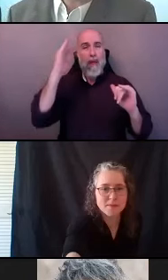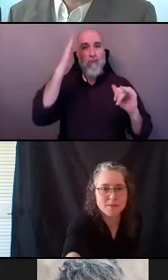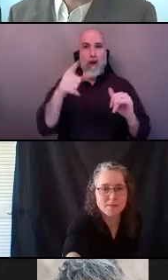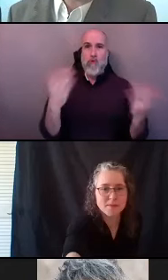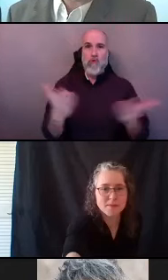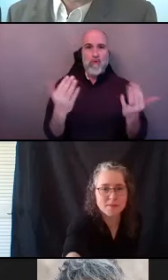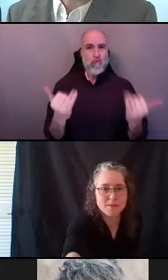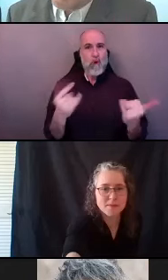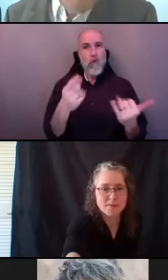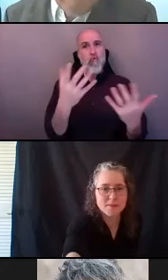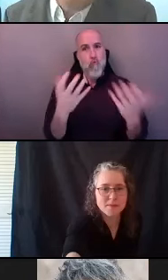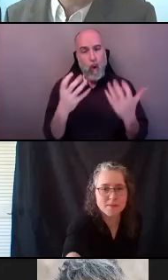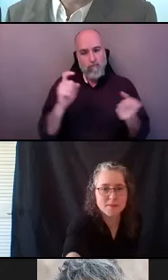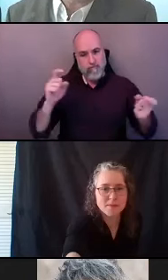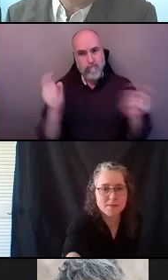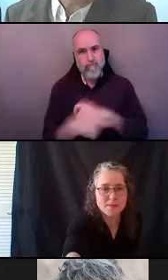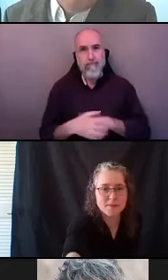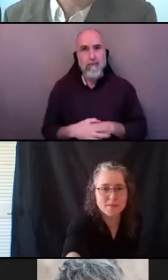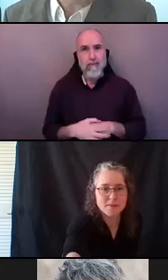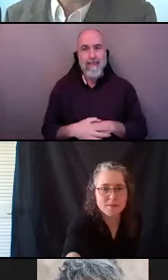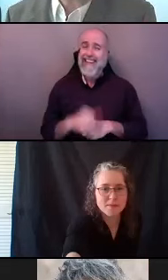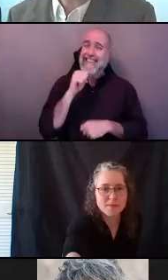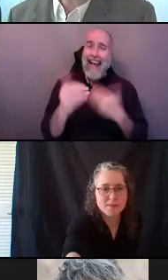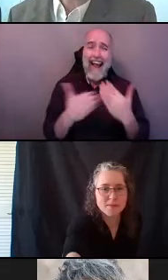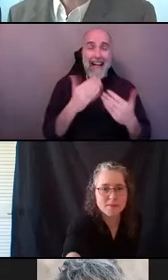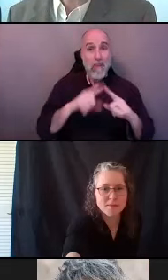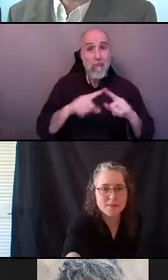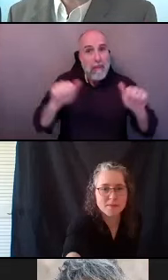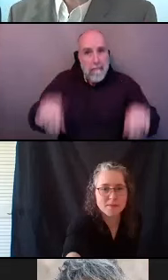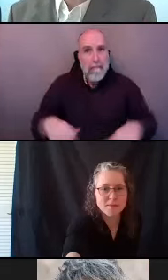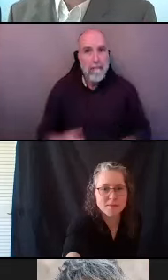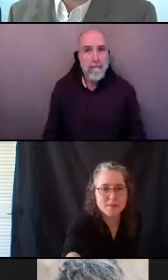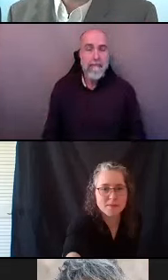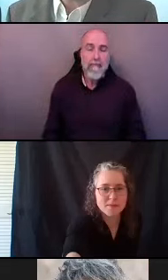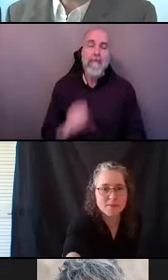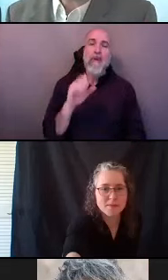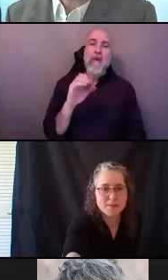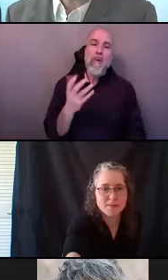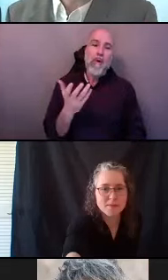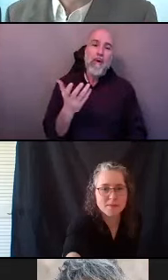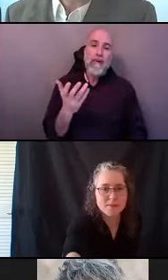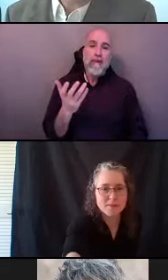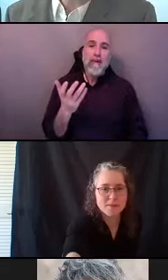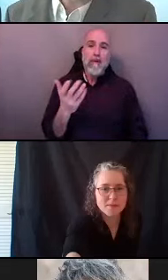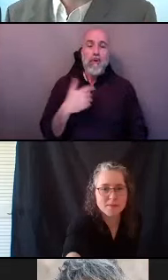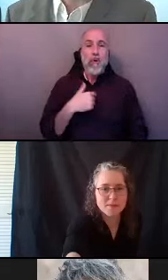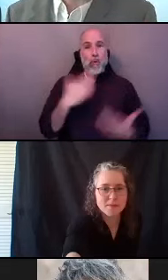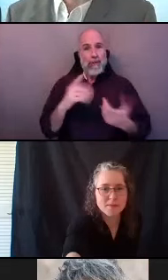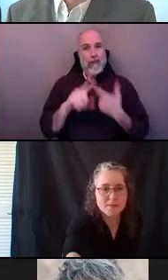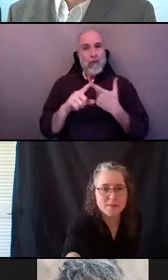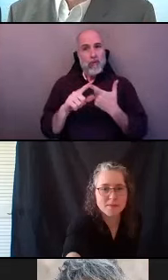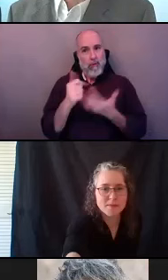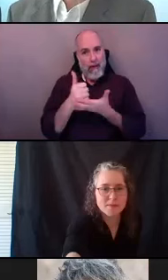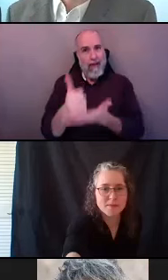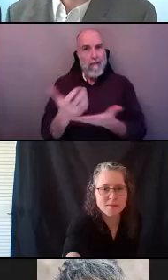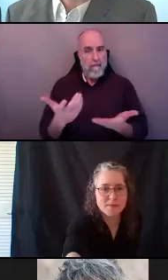difference. It's not easy, but it is possible. So we're certainly here to help out.